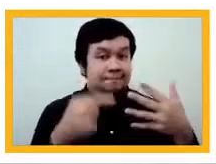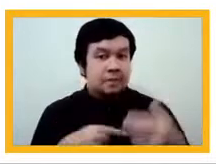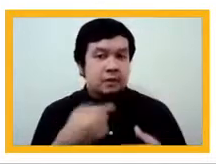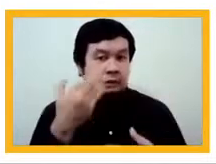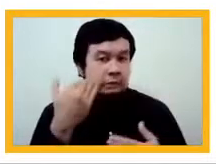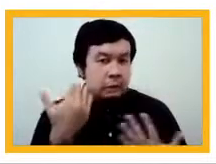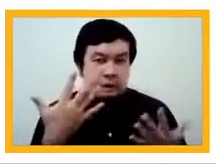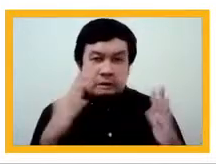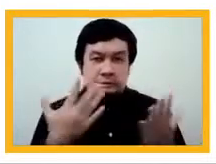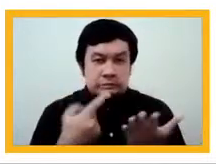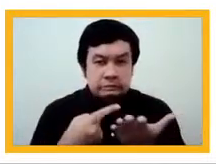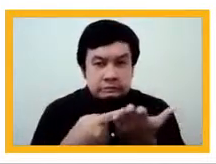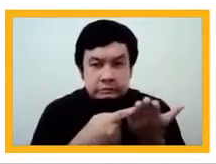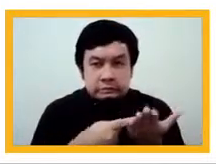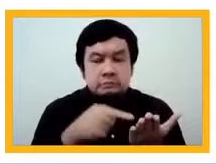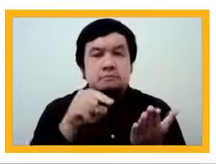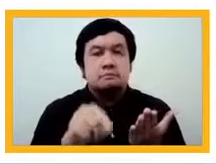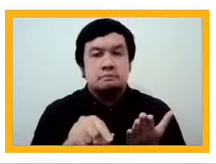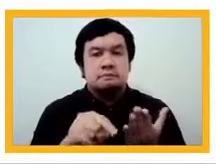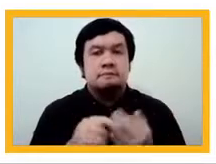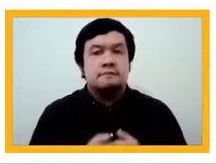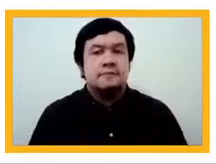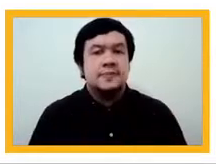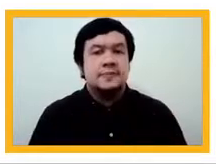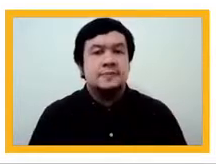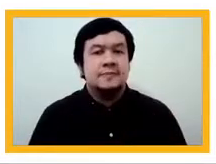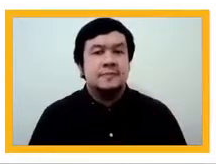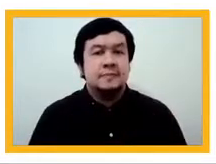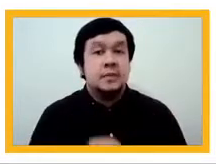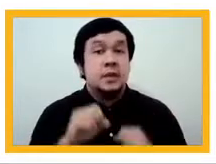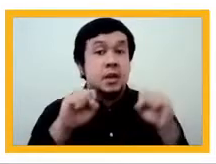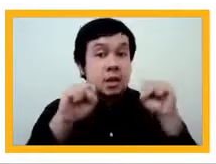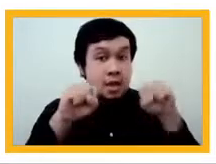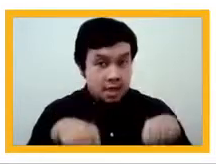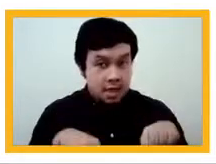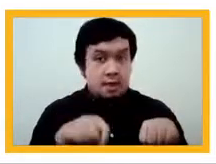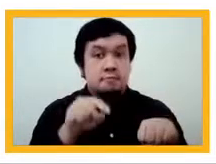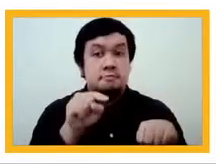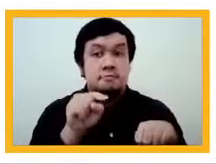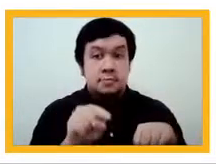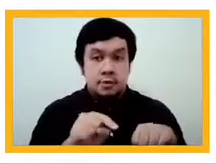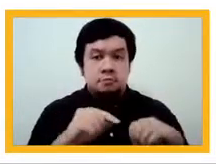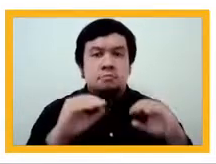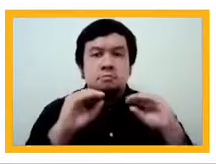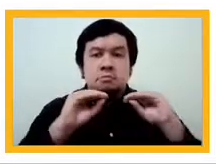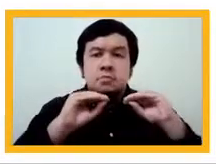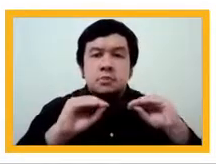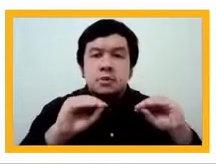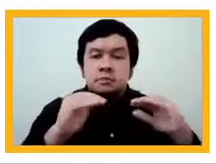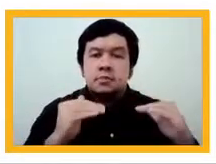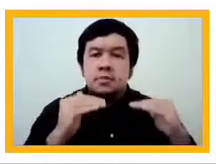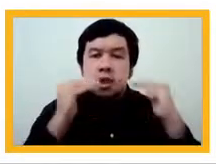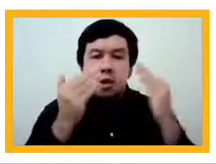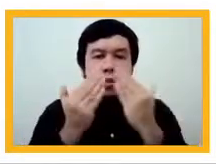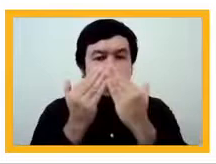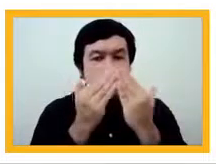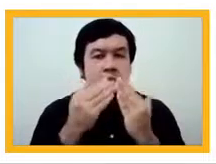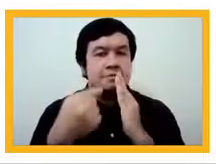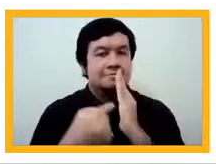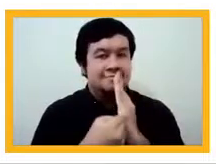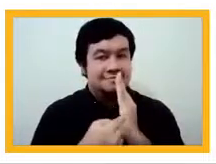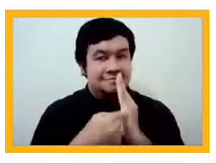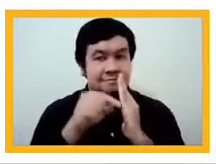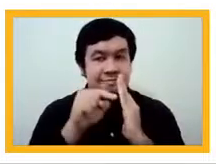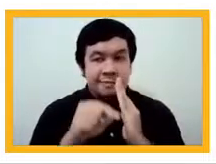new kinds of higher of technology in higher education, and then really the teacher and professor's readiness. So I